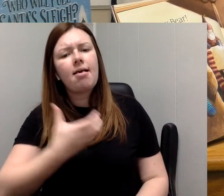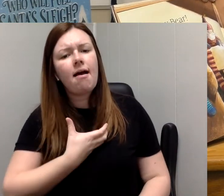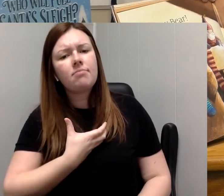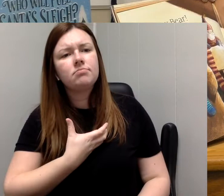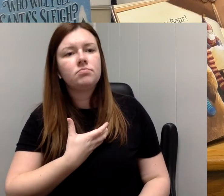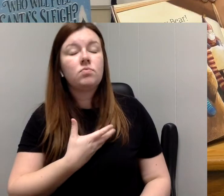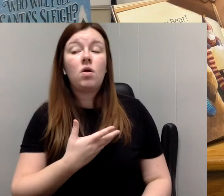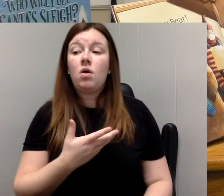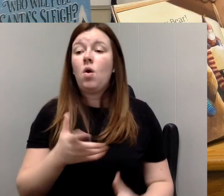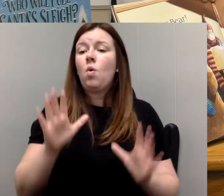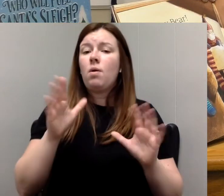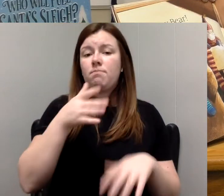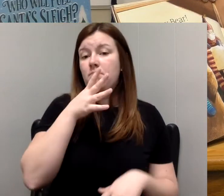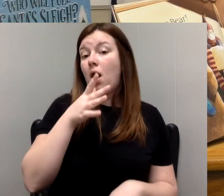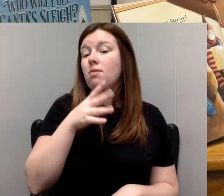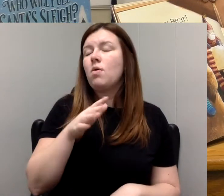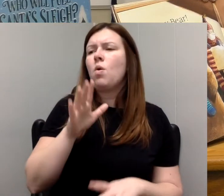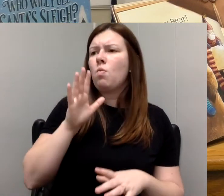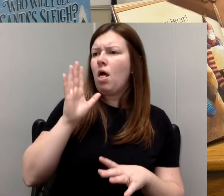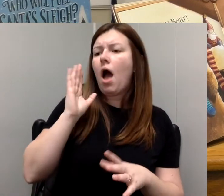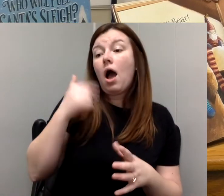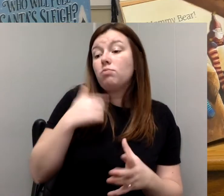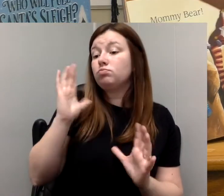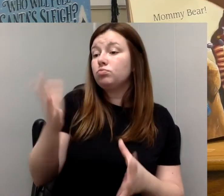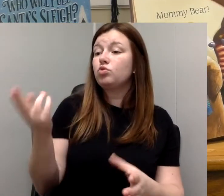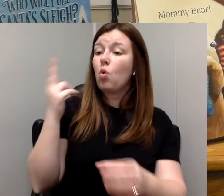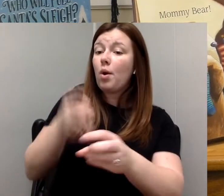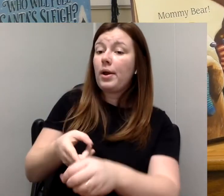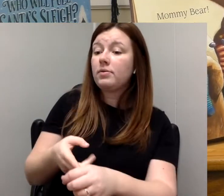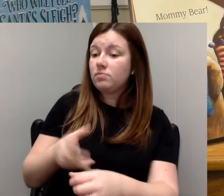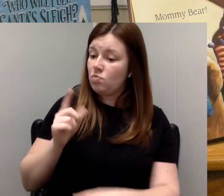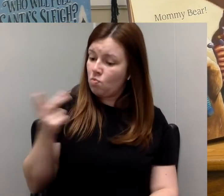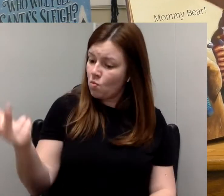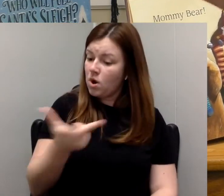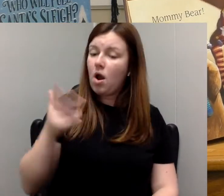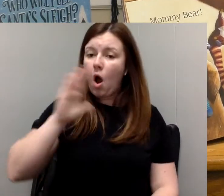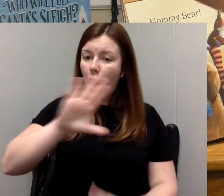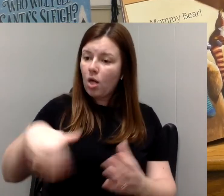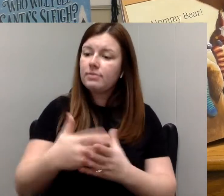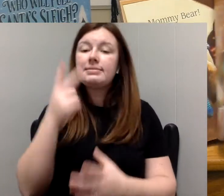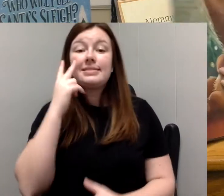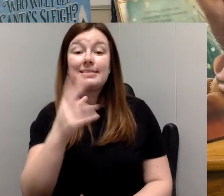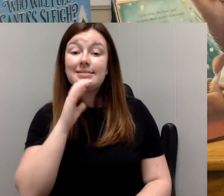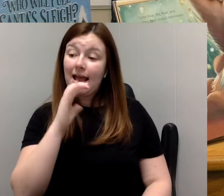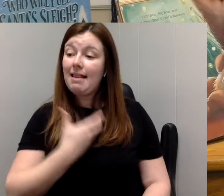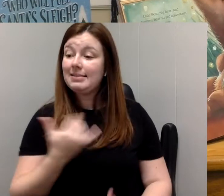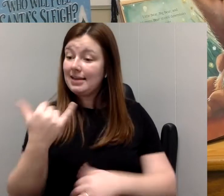Bear laughed. Make room for me, she said. We'll all see Santa.